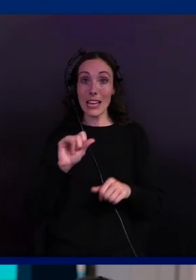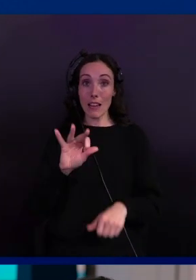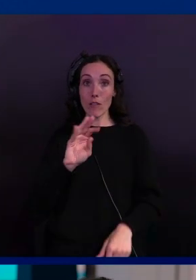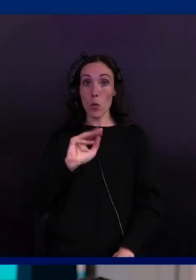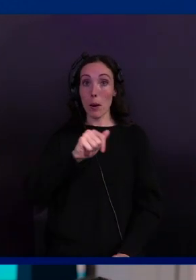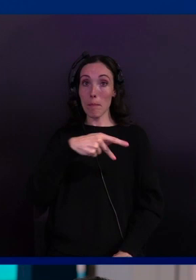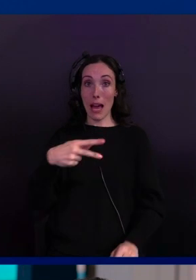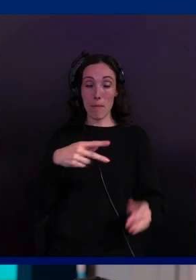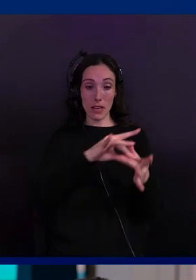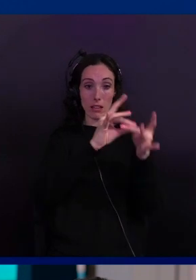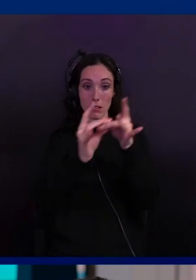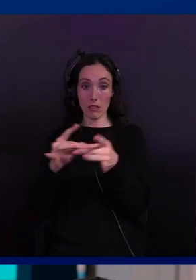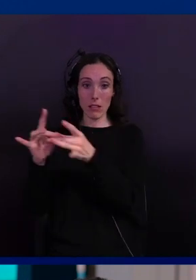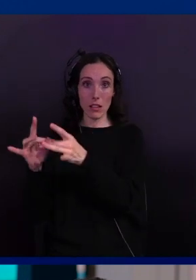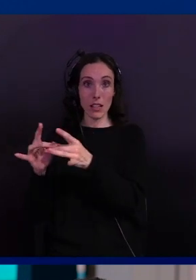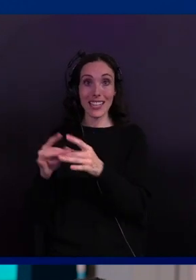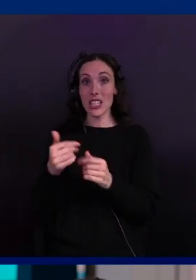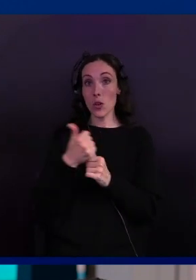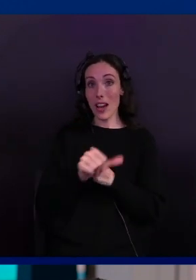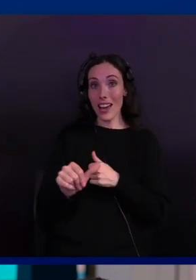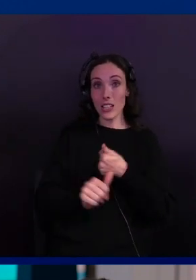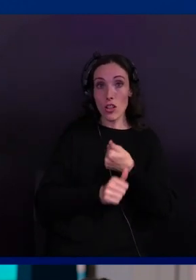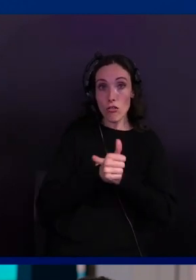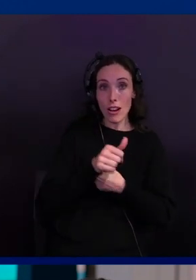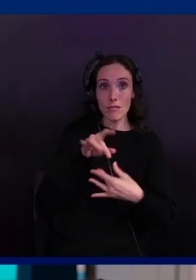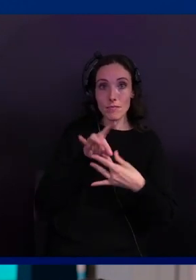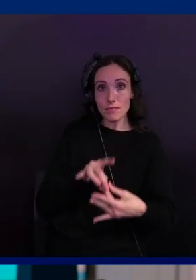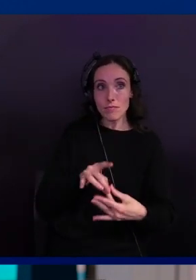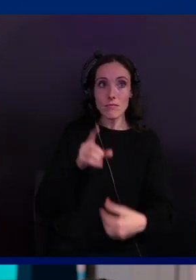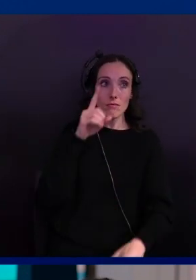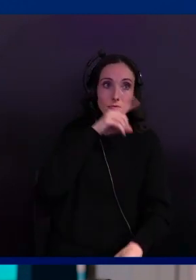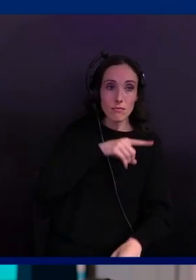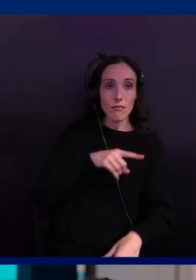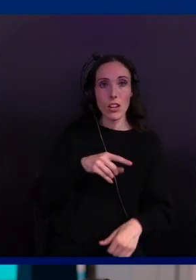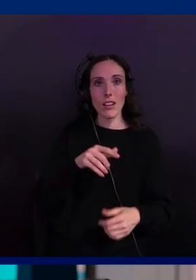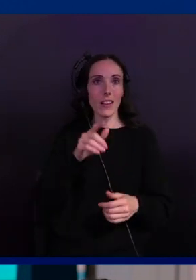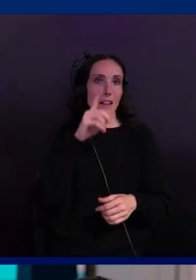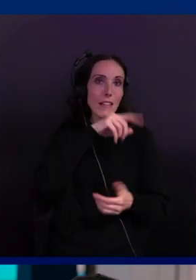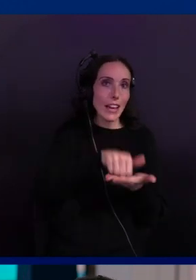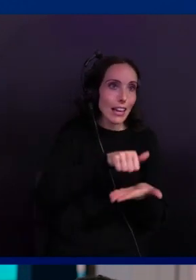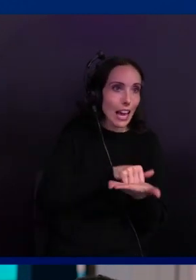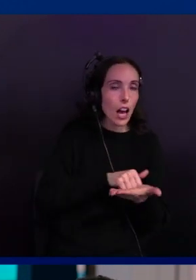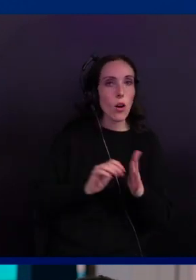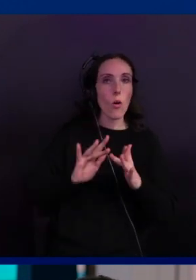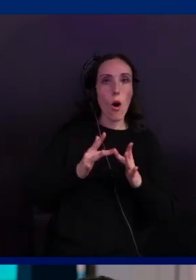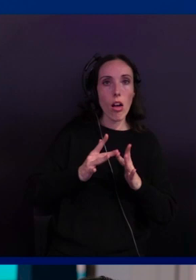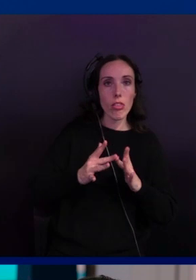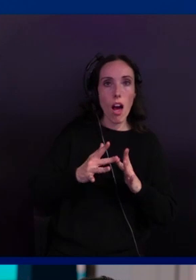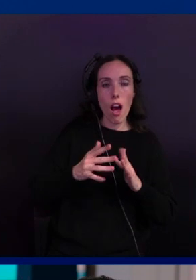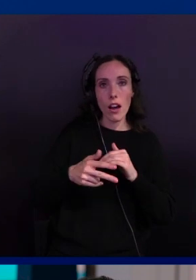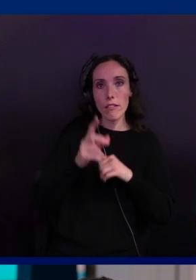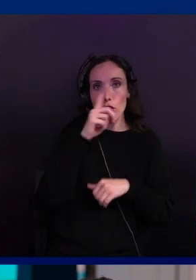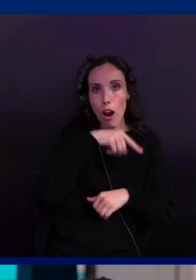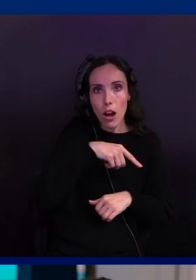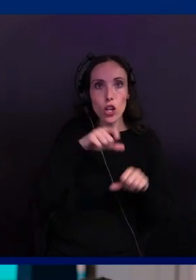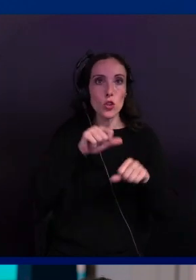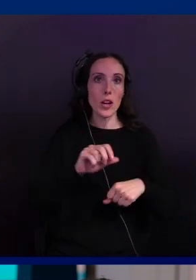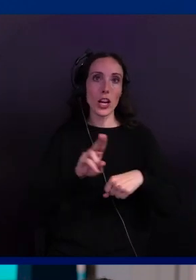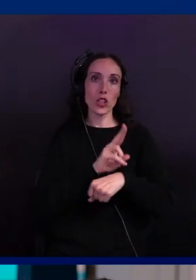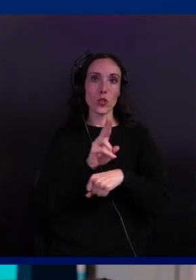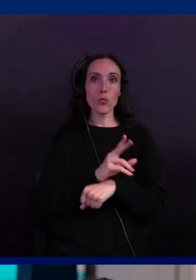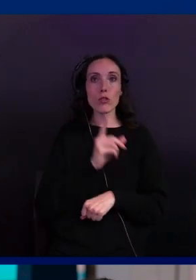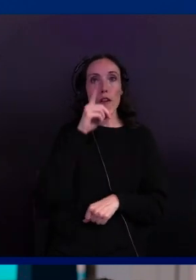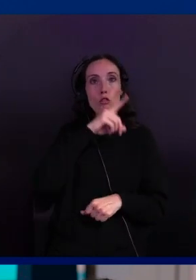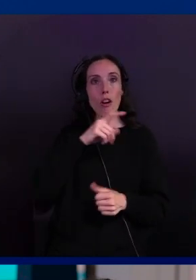any threats related to account takeover fraud, creation of fake accounts, online fraud, that is where you can use Amazon Fraud